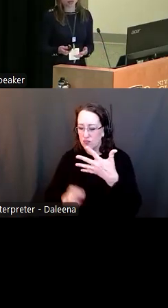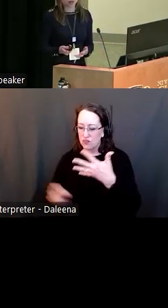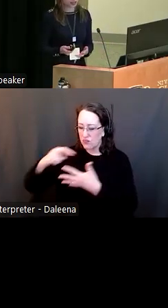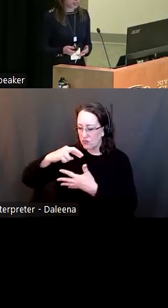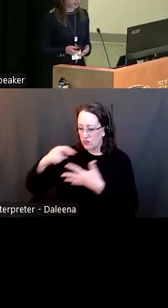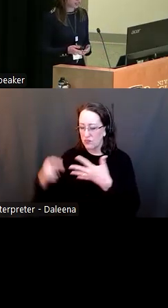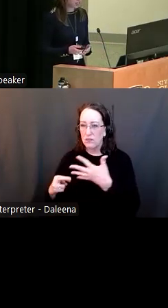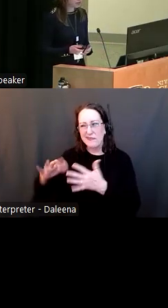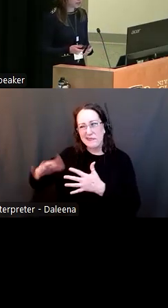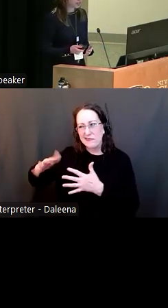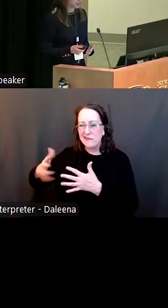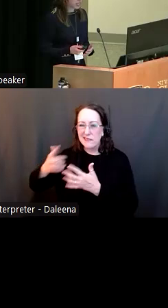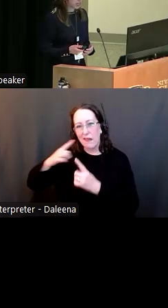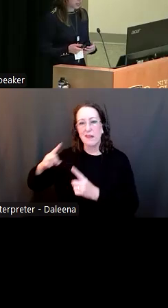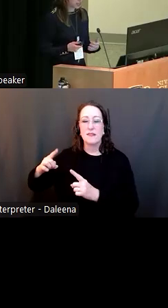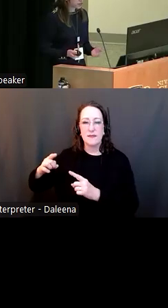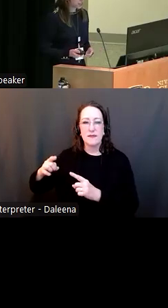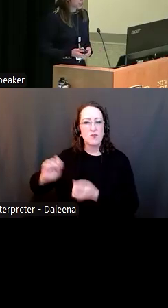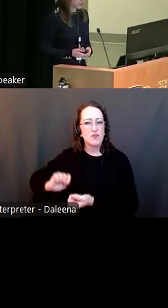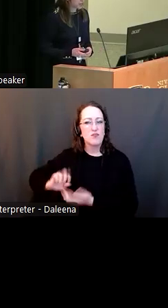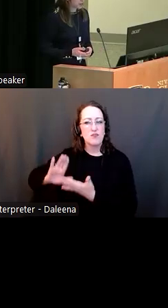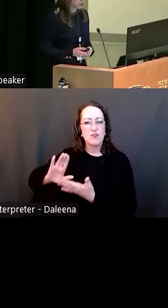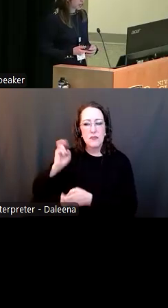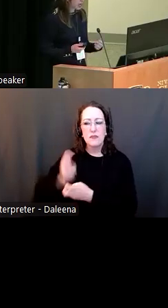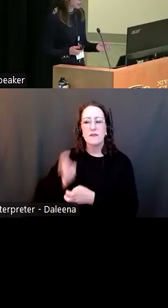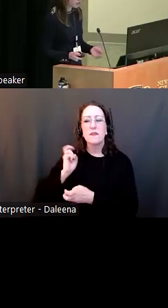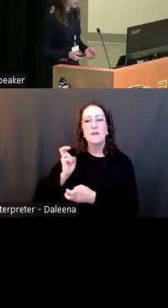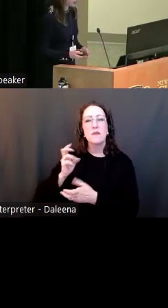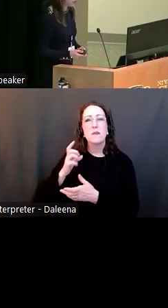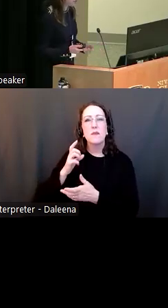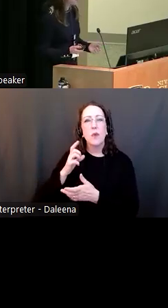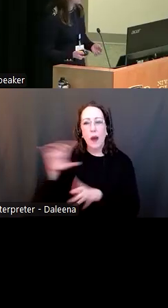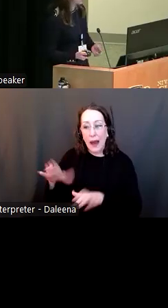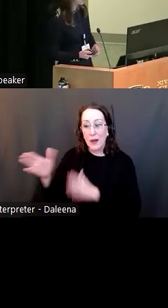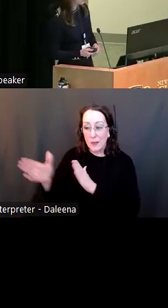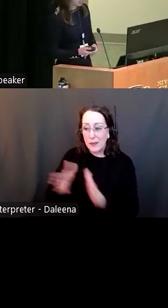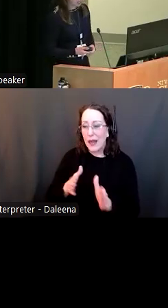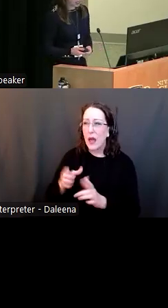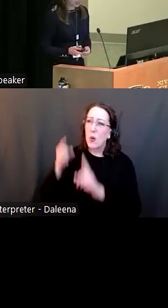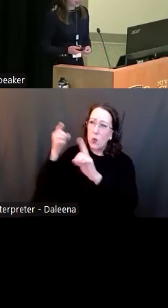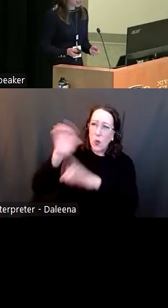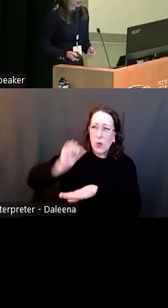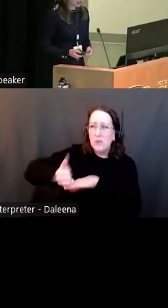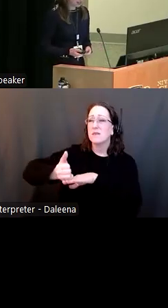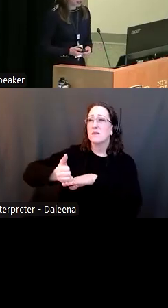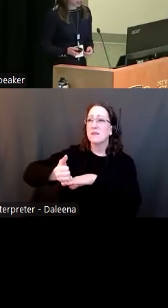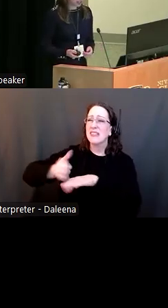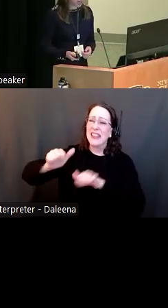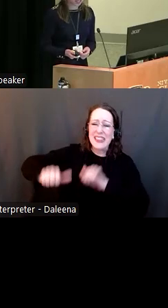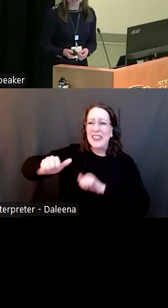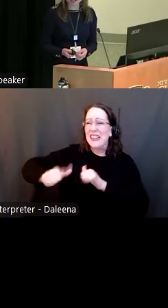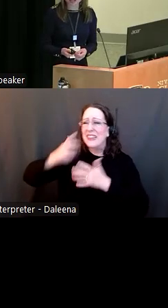effective in addressing difficulties with action planning or goal setting, indecisiveness to